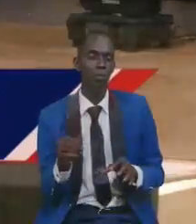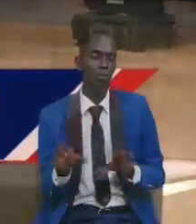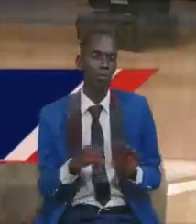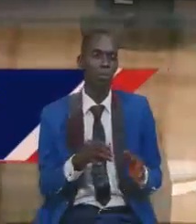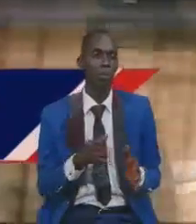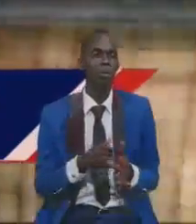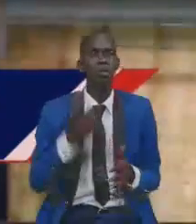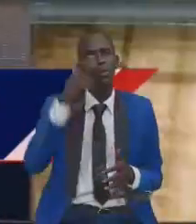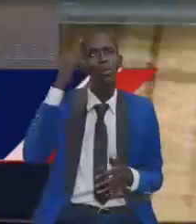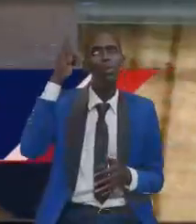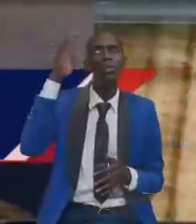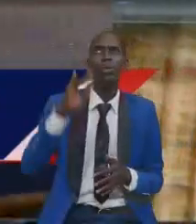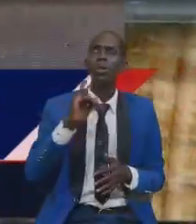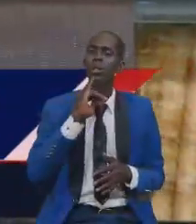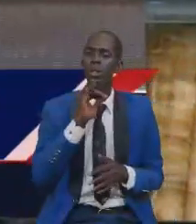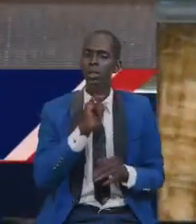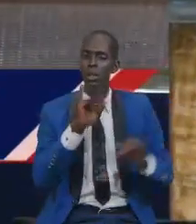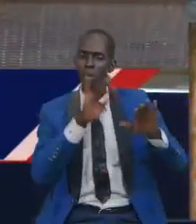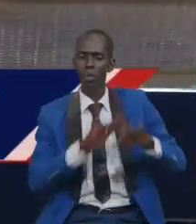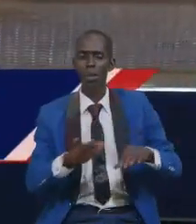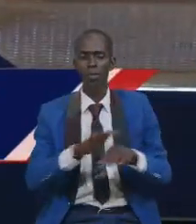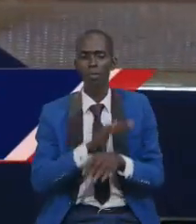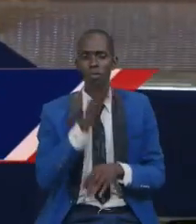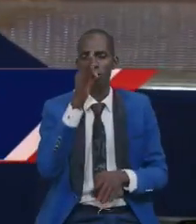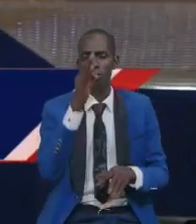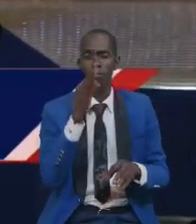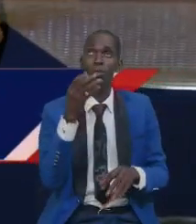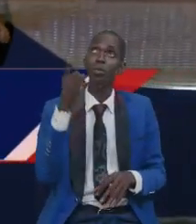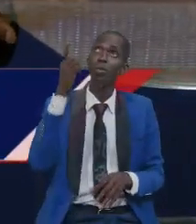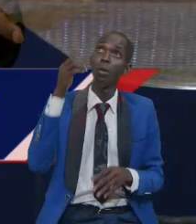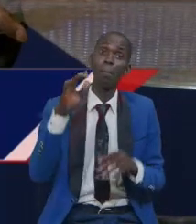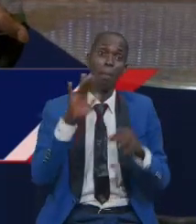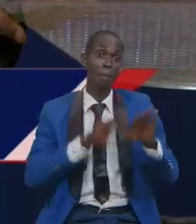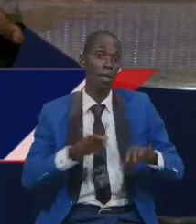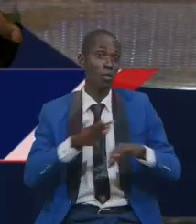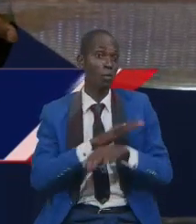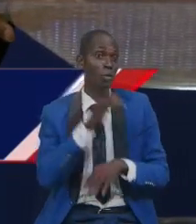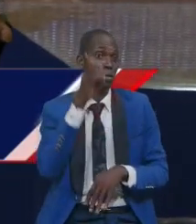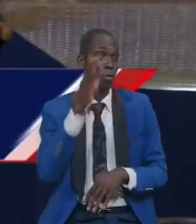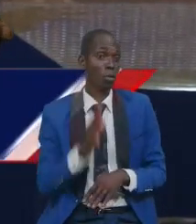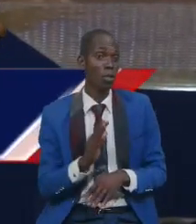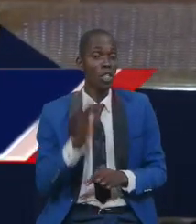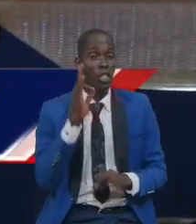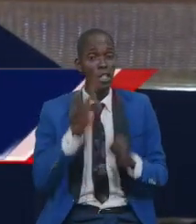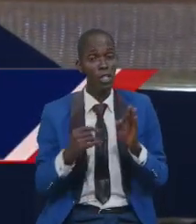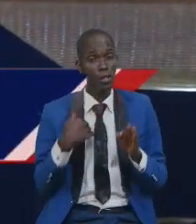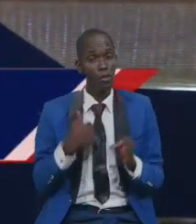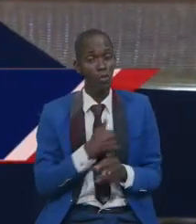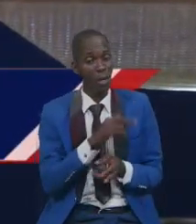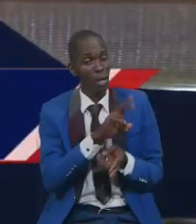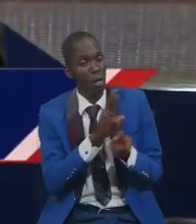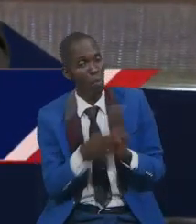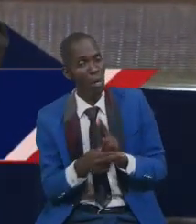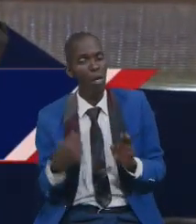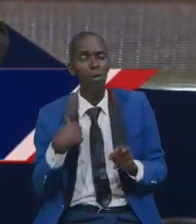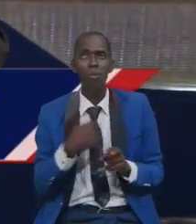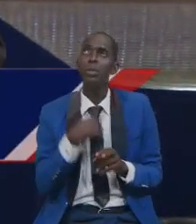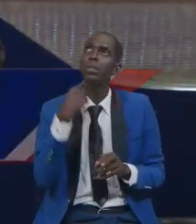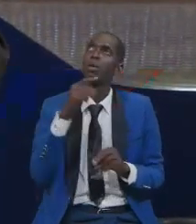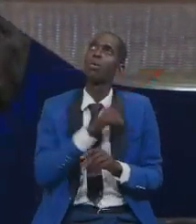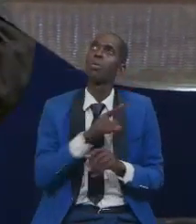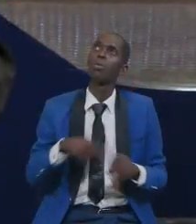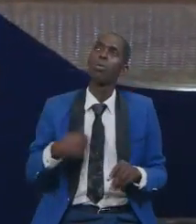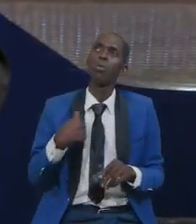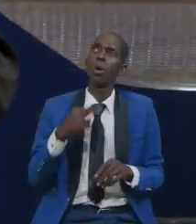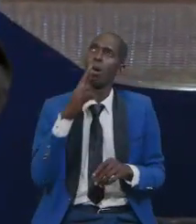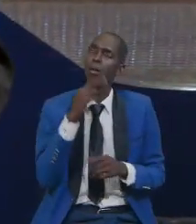God of mercy. If we repent, if we turn, and if we come before him and we say, Lord, we're sorry, and we